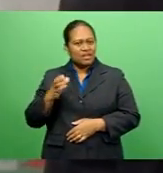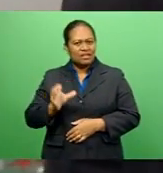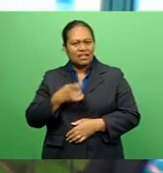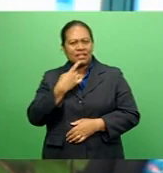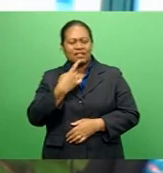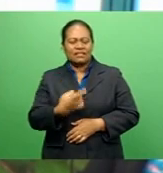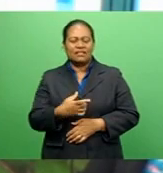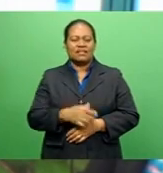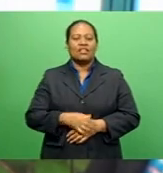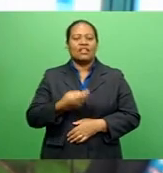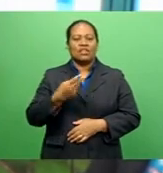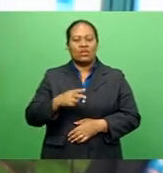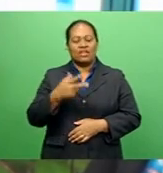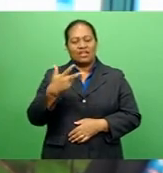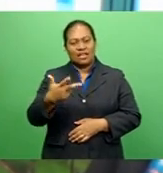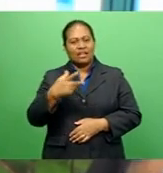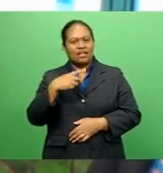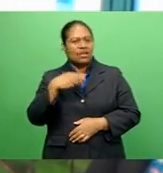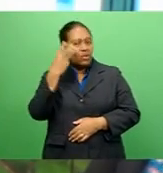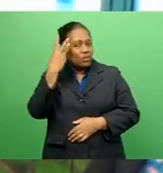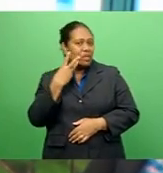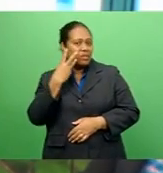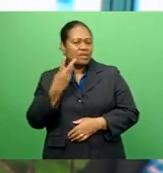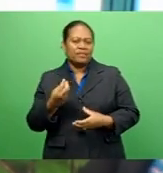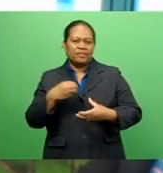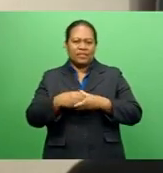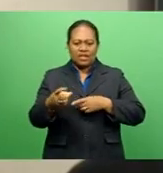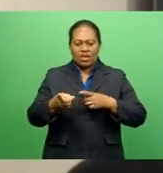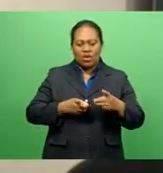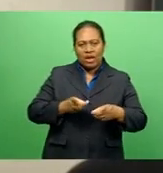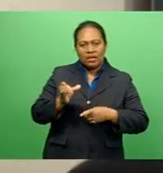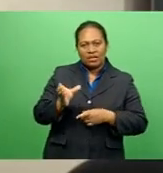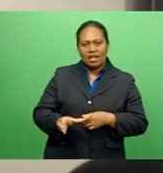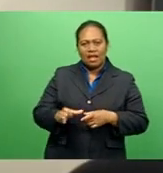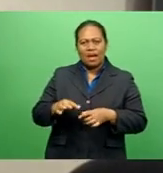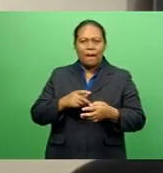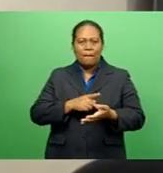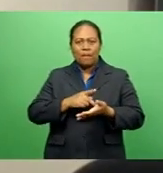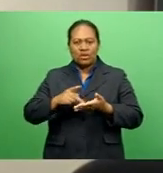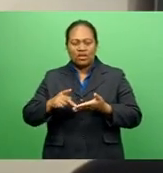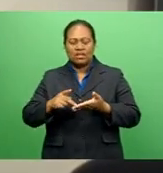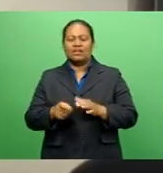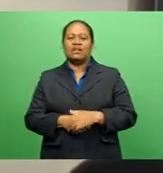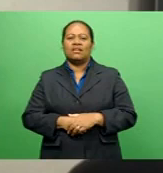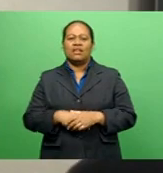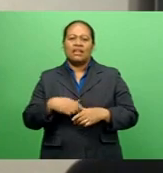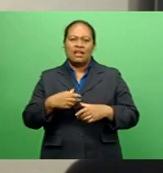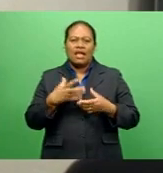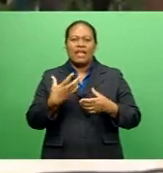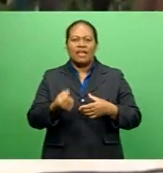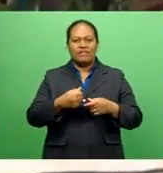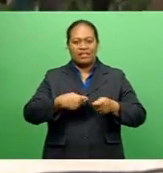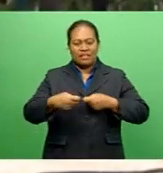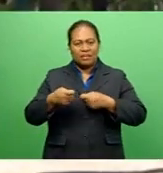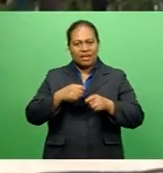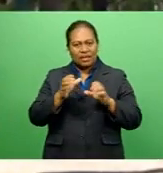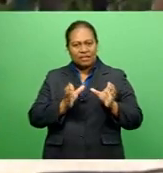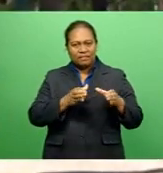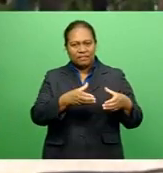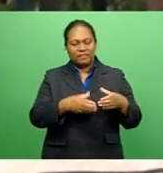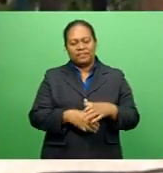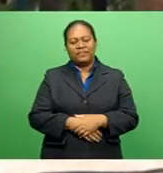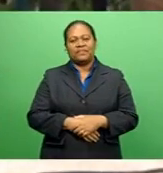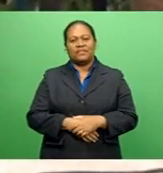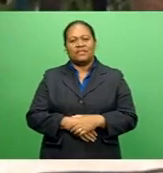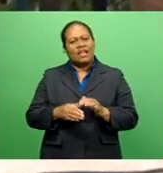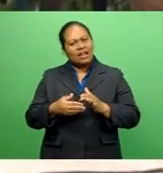highlighted the 28 women hold managerial and director positions at the 13 municipal councils. You will also be happy